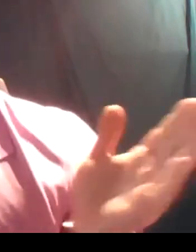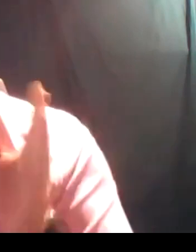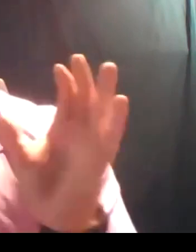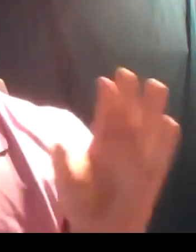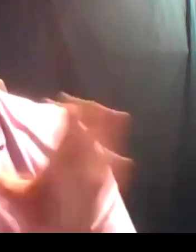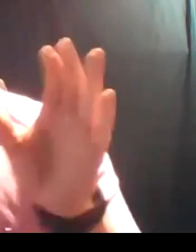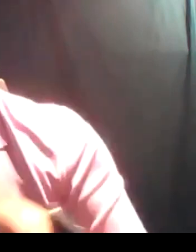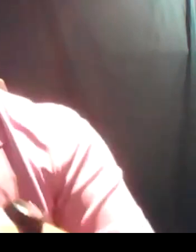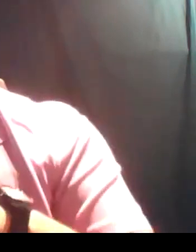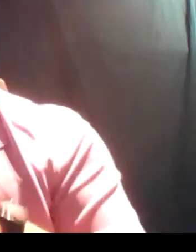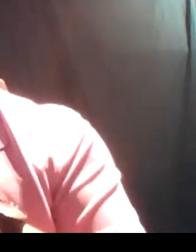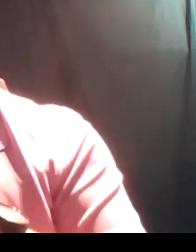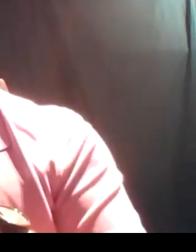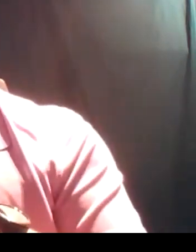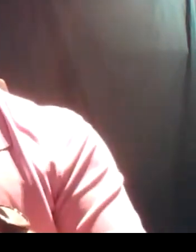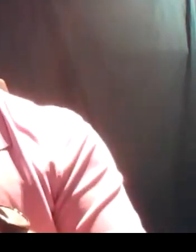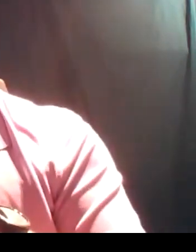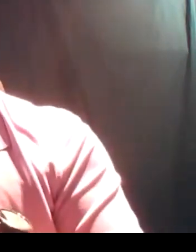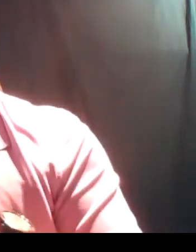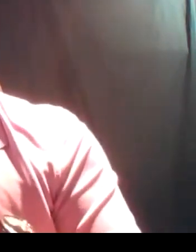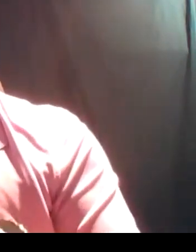in place, at least